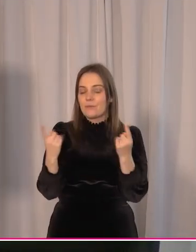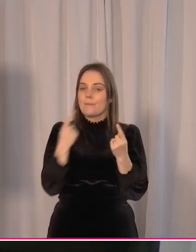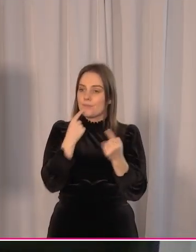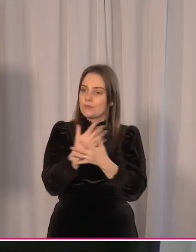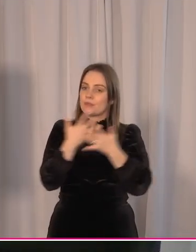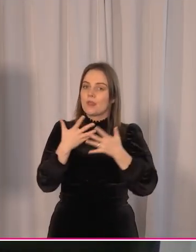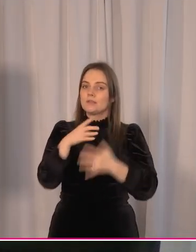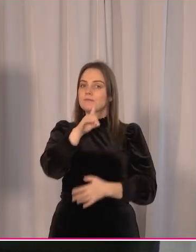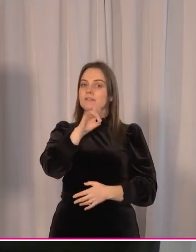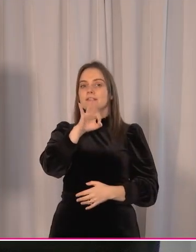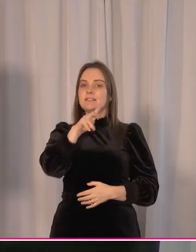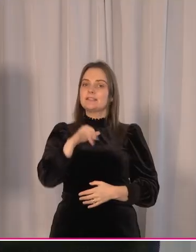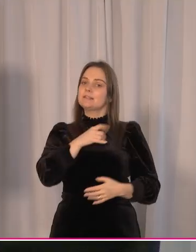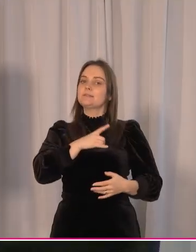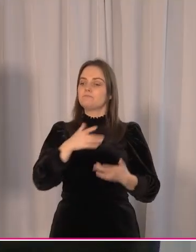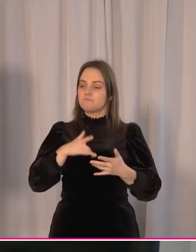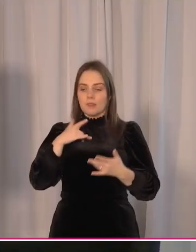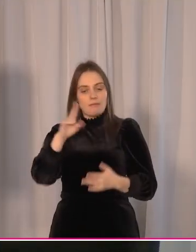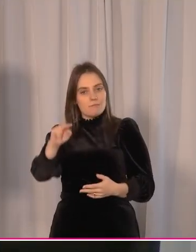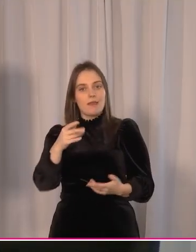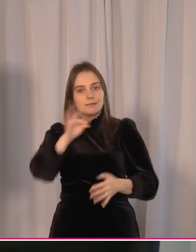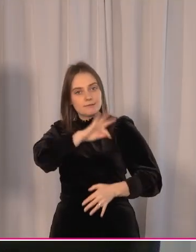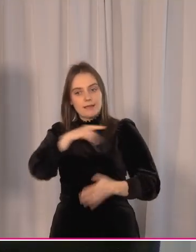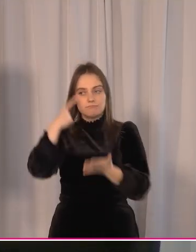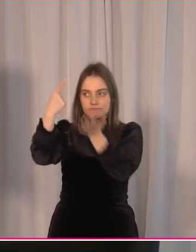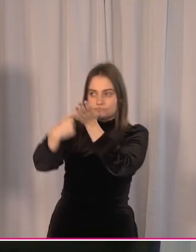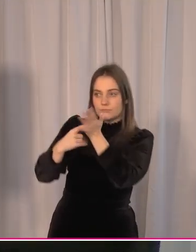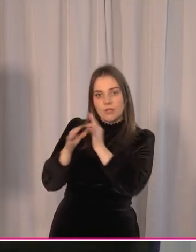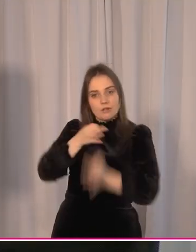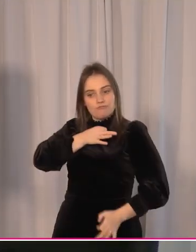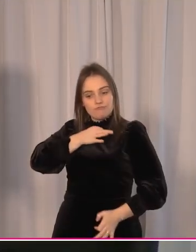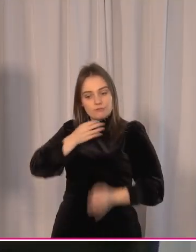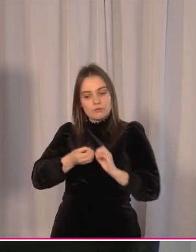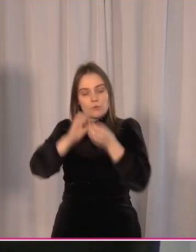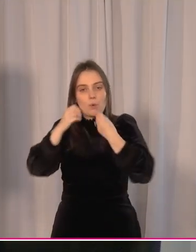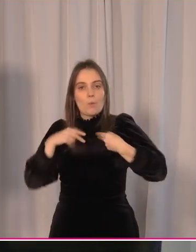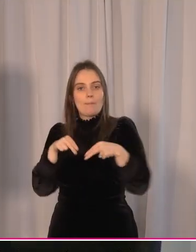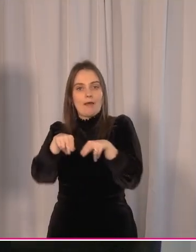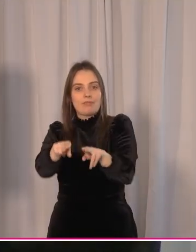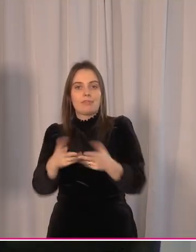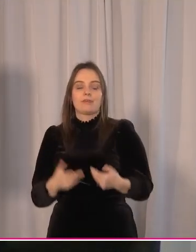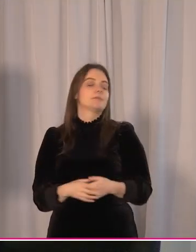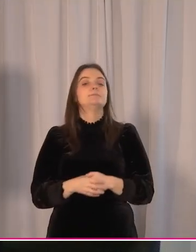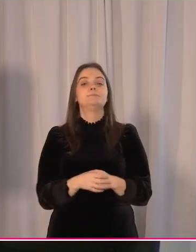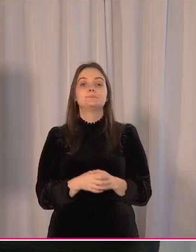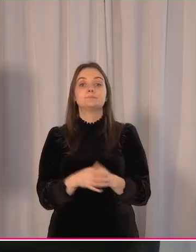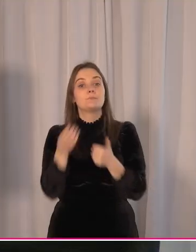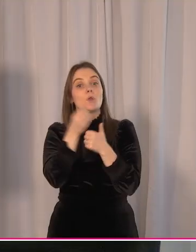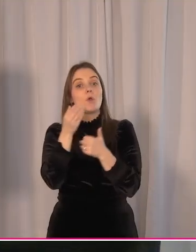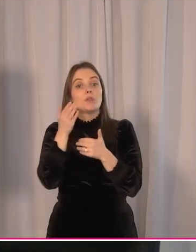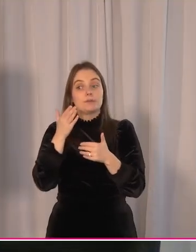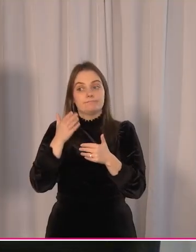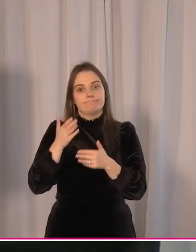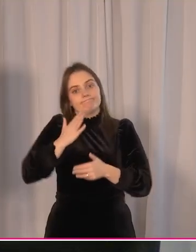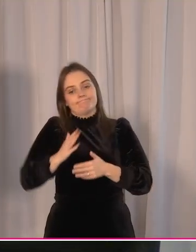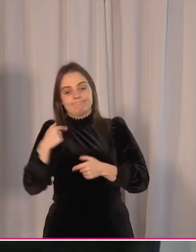lot of dignity in being allowed to take risk and to make your own pathway good or bad. The other side of my